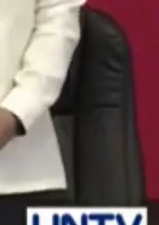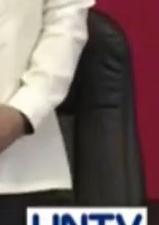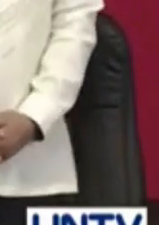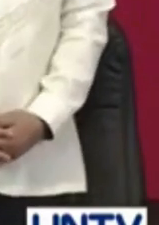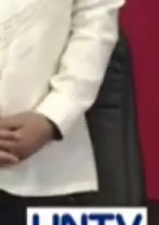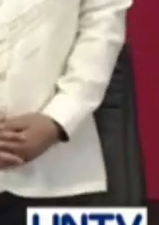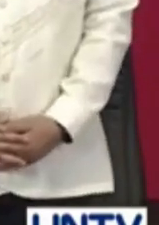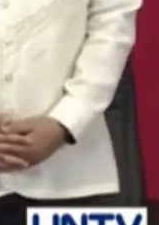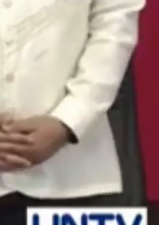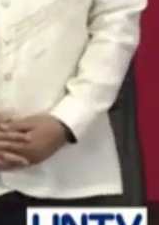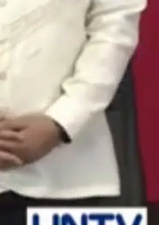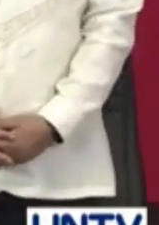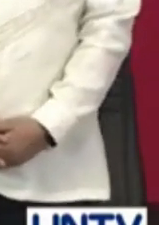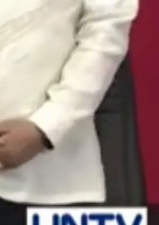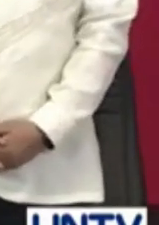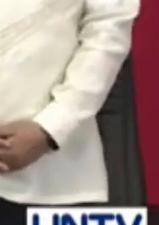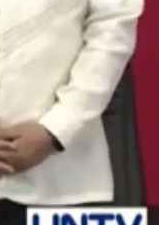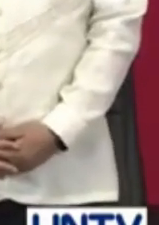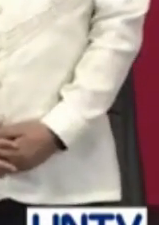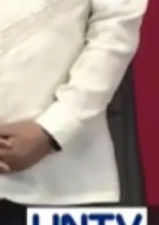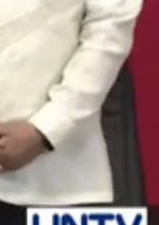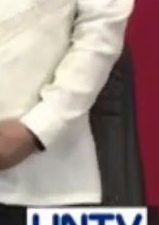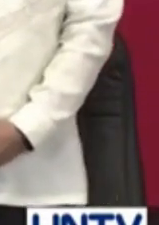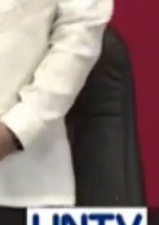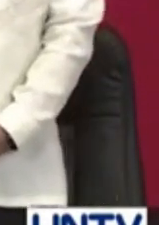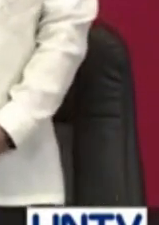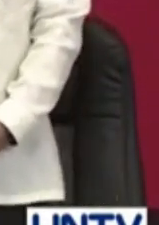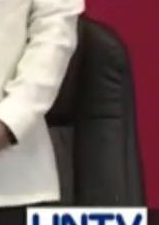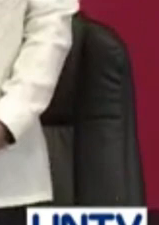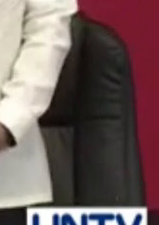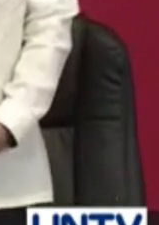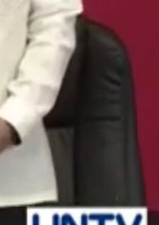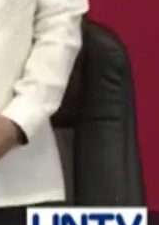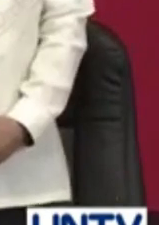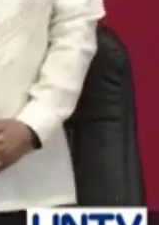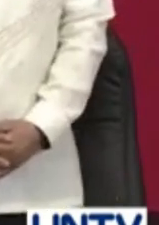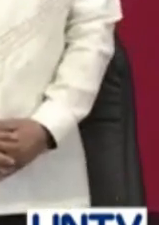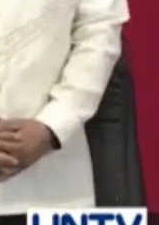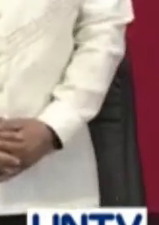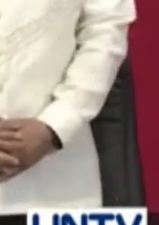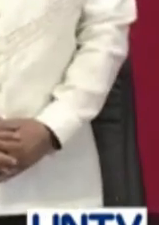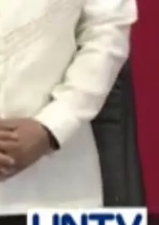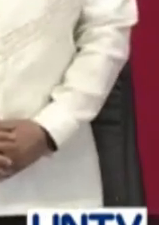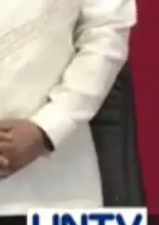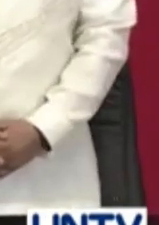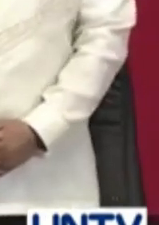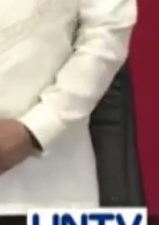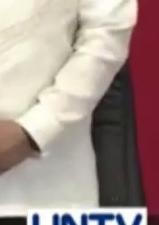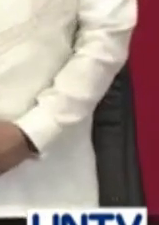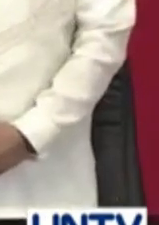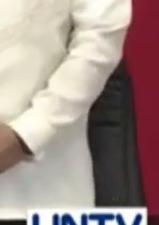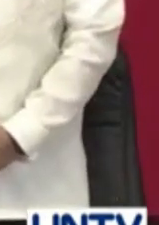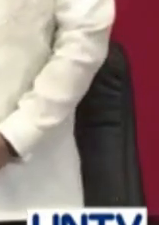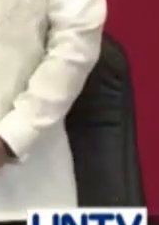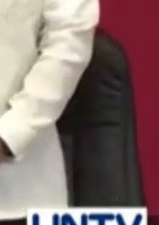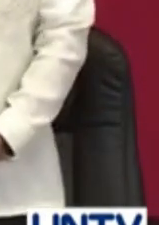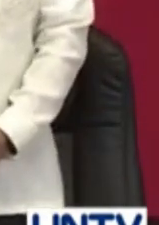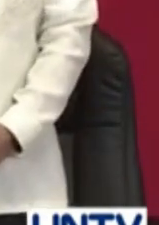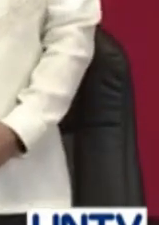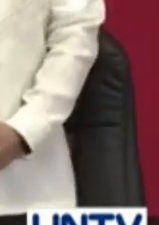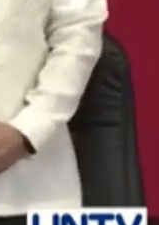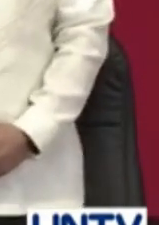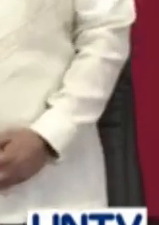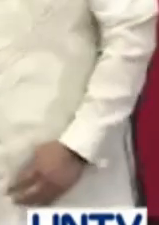Honorable members of Congress of the Philippines, His Excellency Ferdinand Romualdez